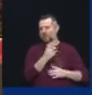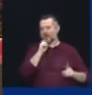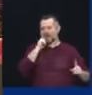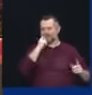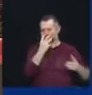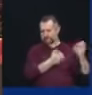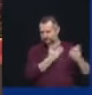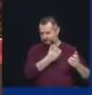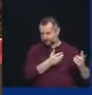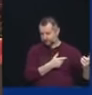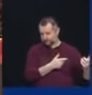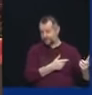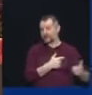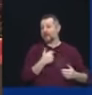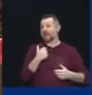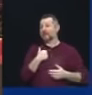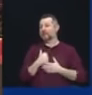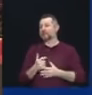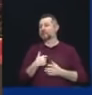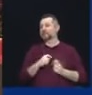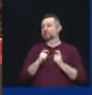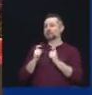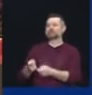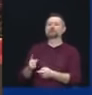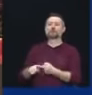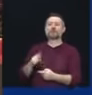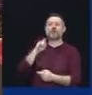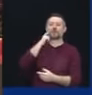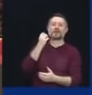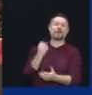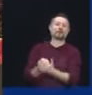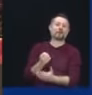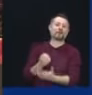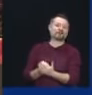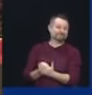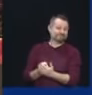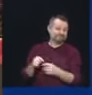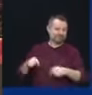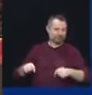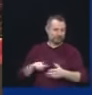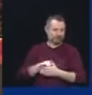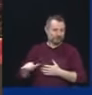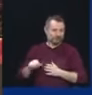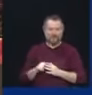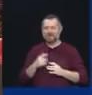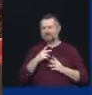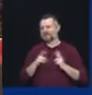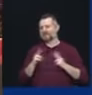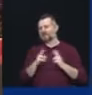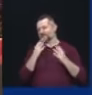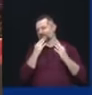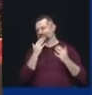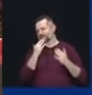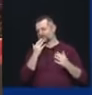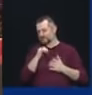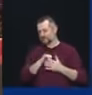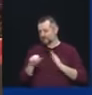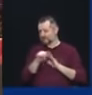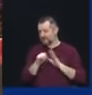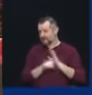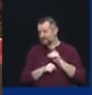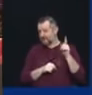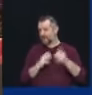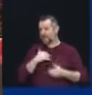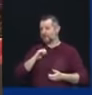apple economy of New York State. We're also super grateful to the state and to our partners, Sun